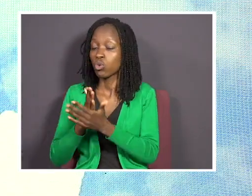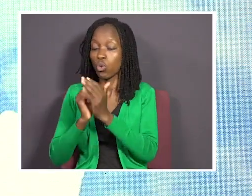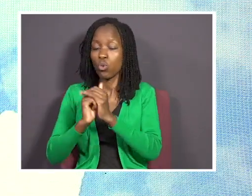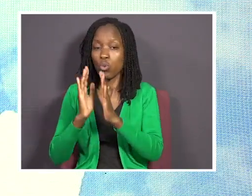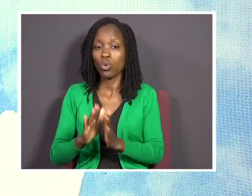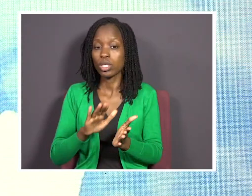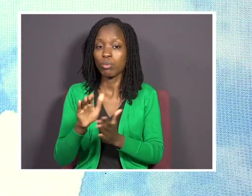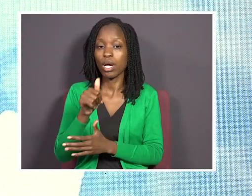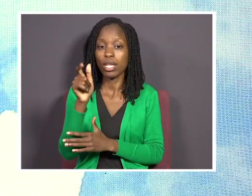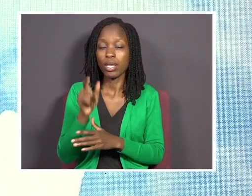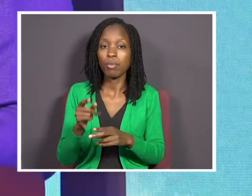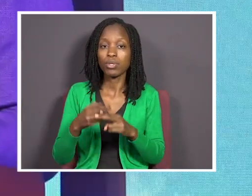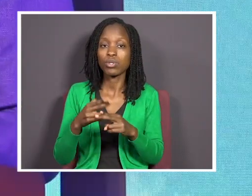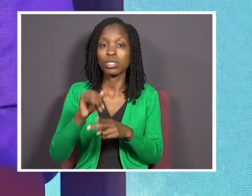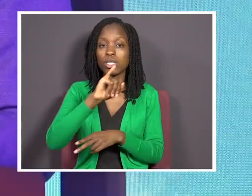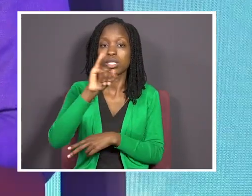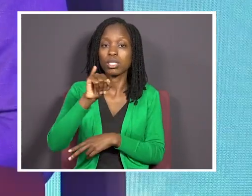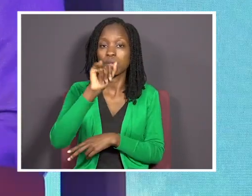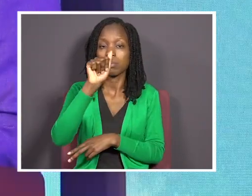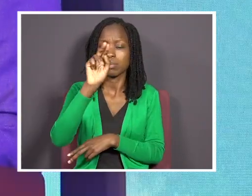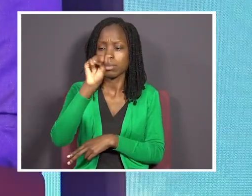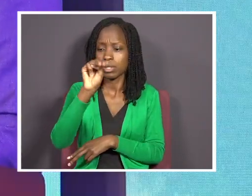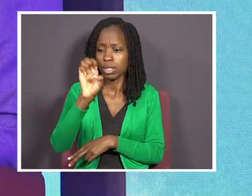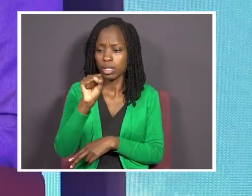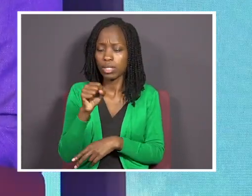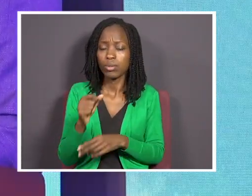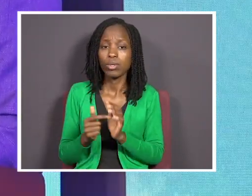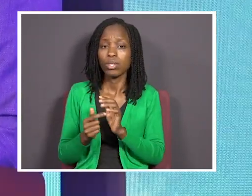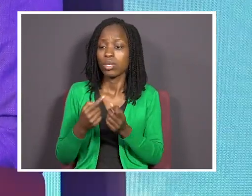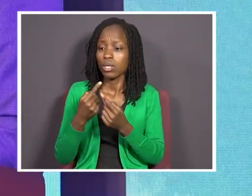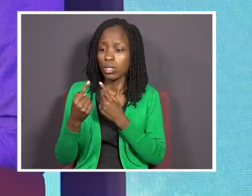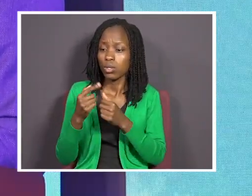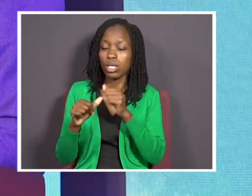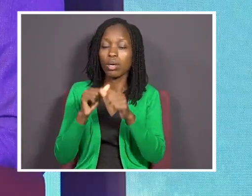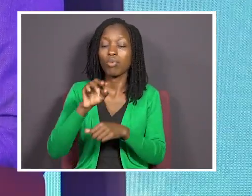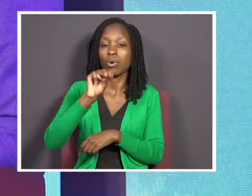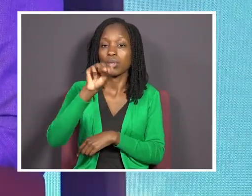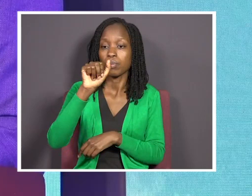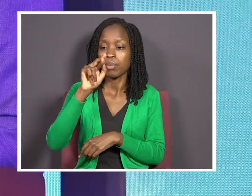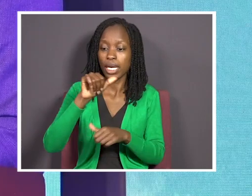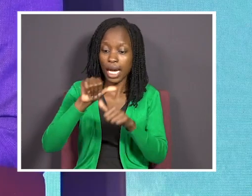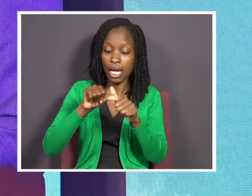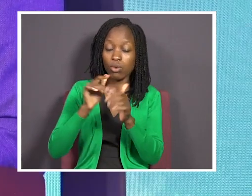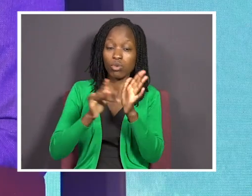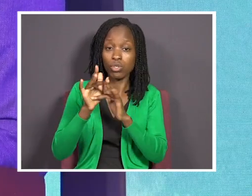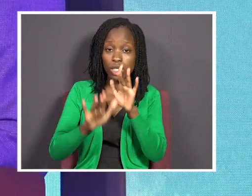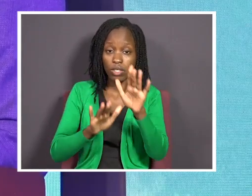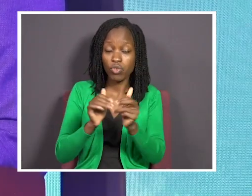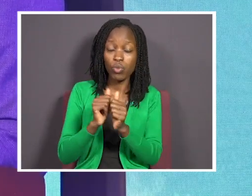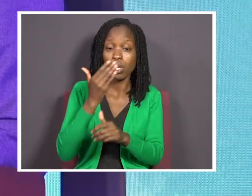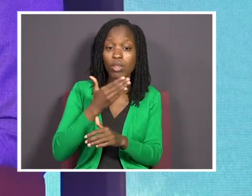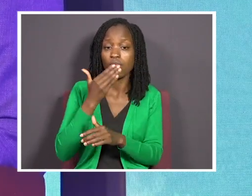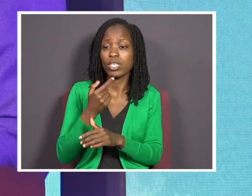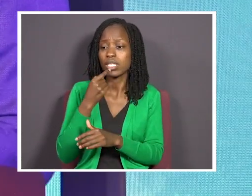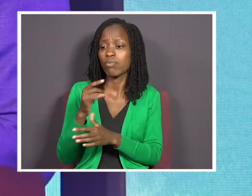Somebody by the name of James Drake described this act by Mary by saying that it was